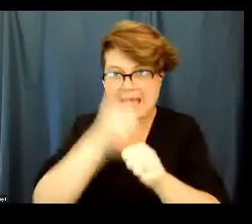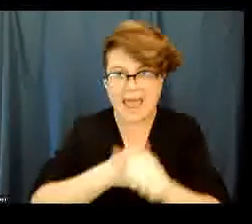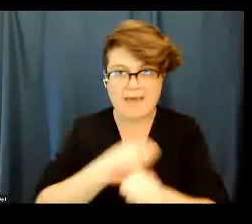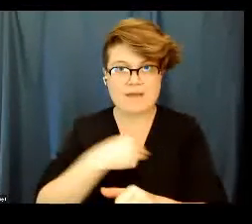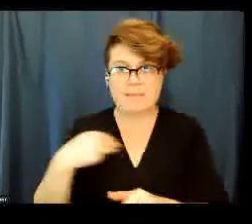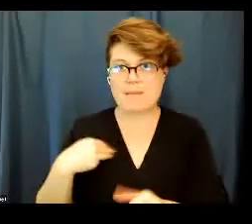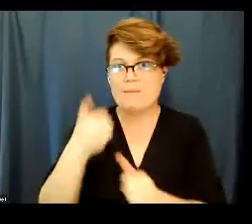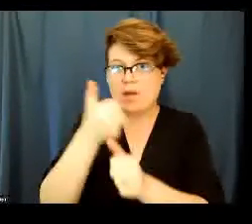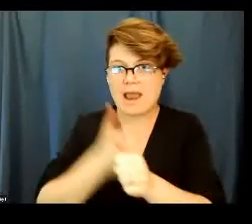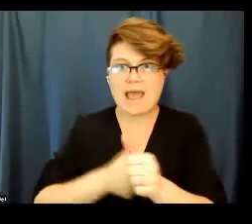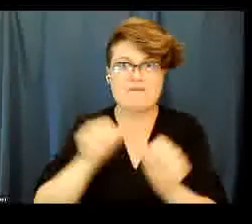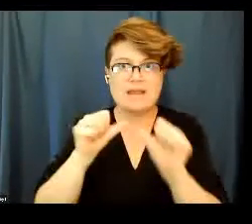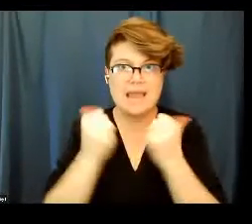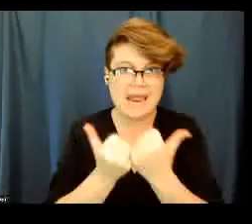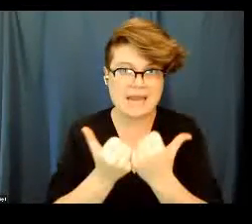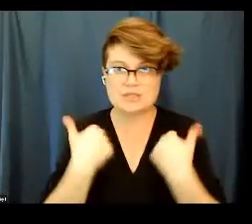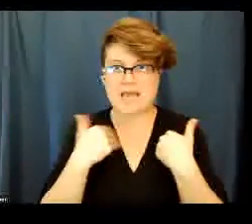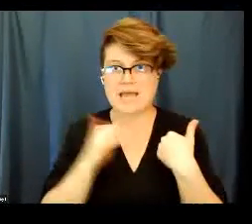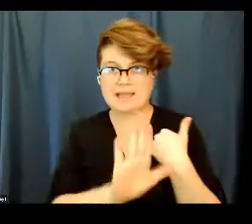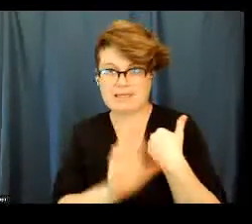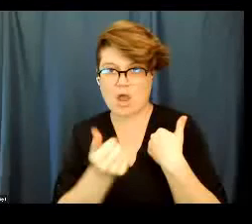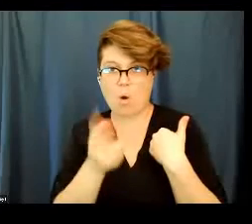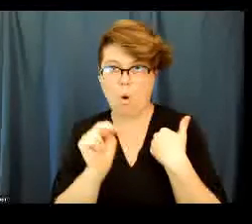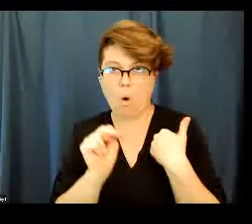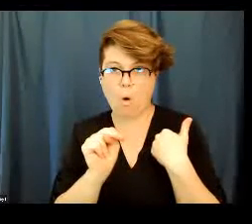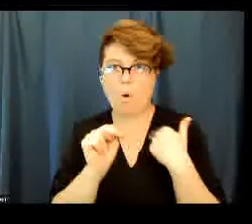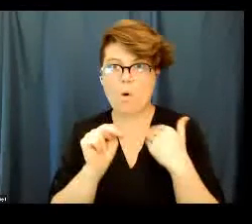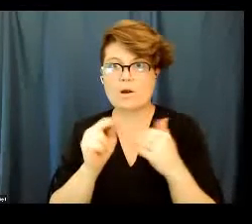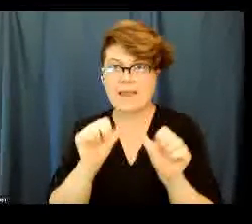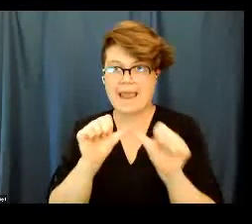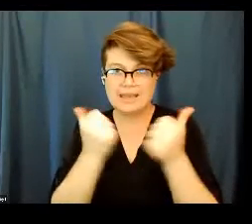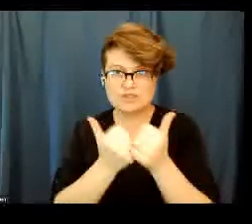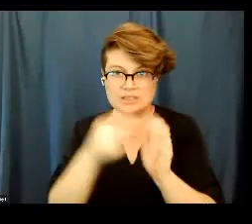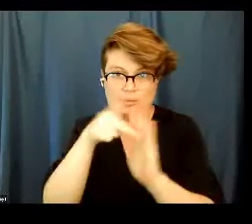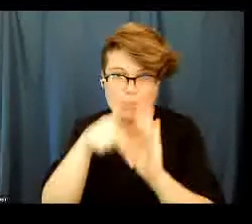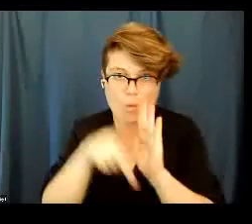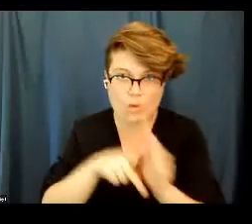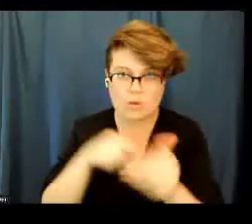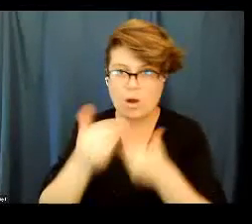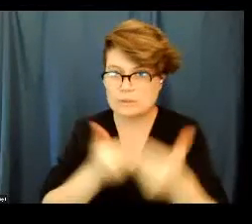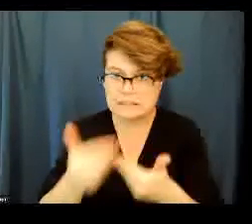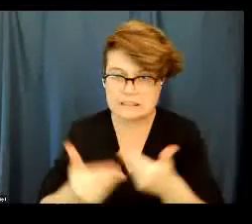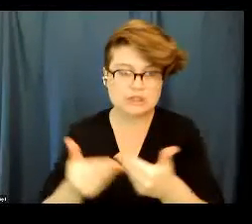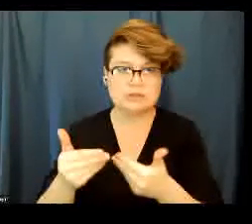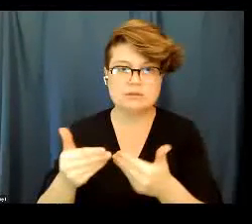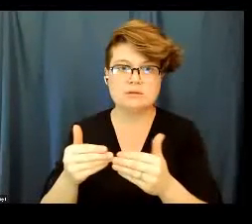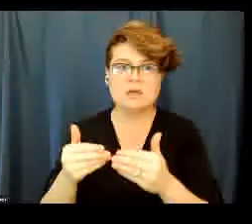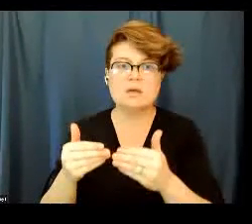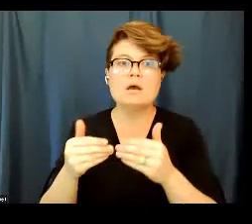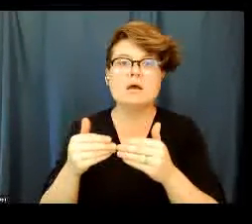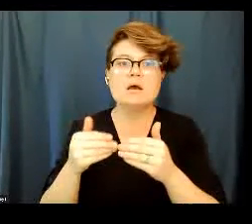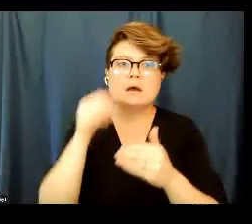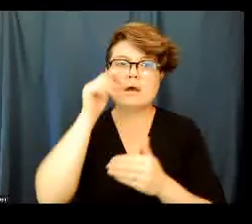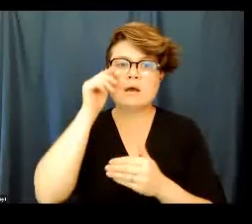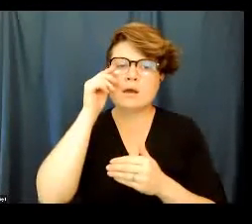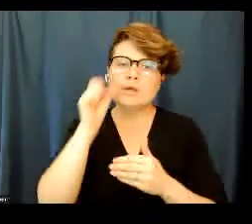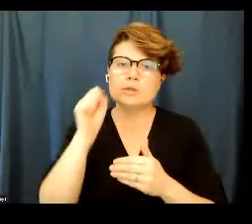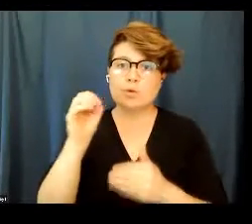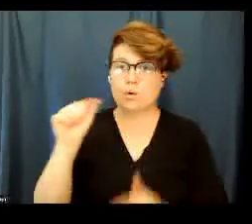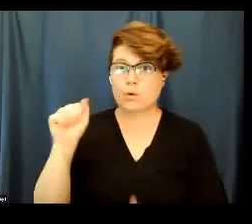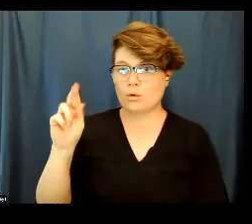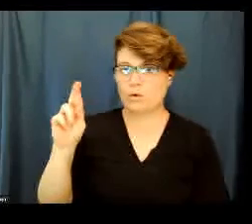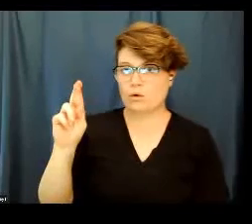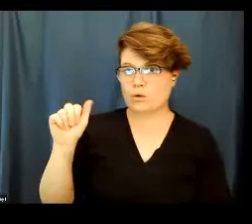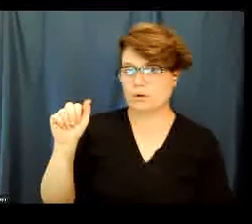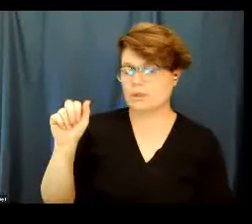their own individual agency protocol or procedure or policy. And so the SART protocol is going to go